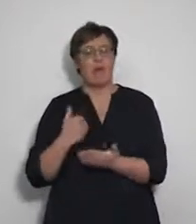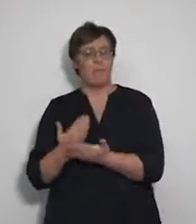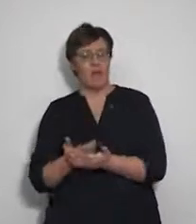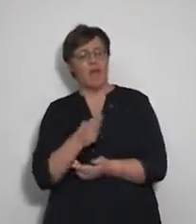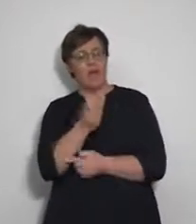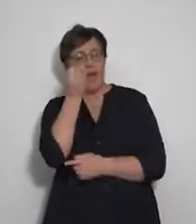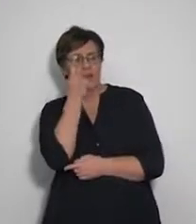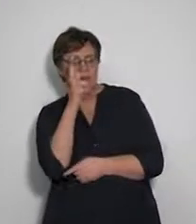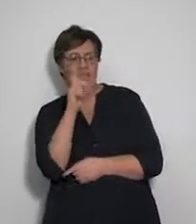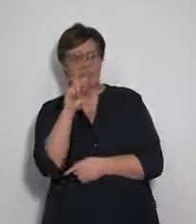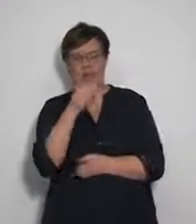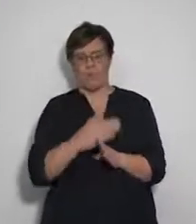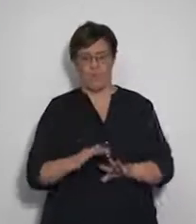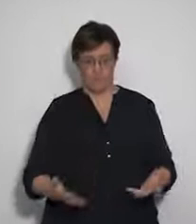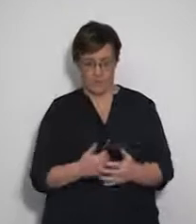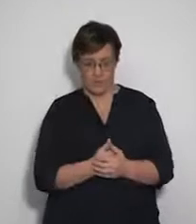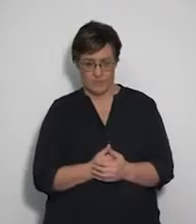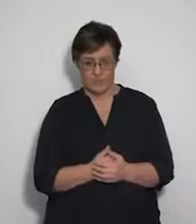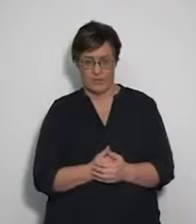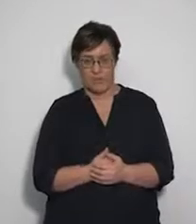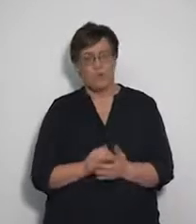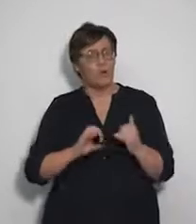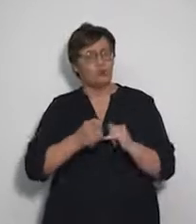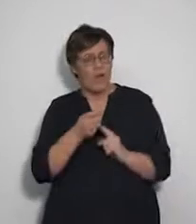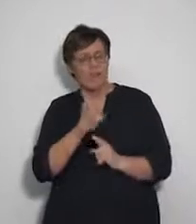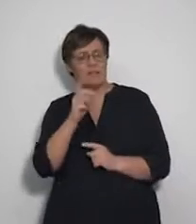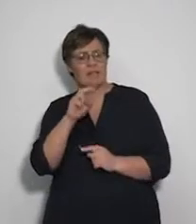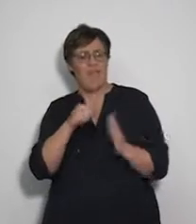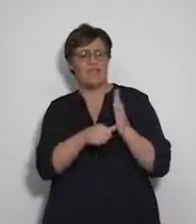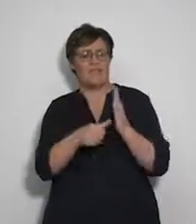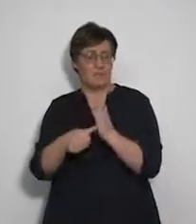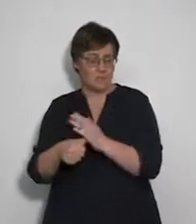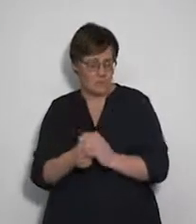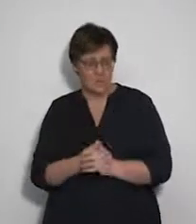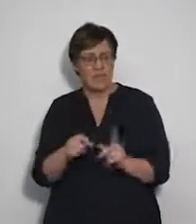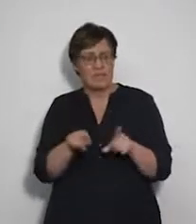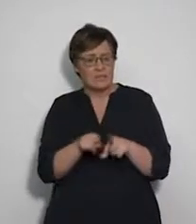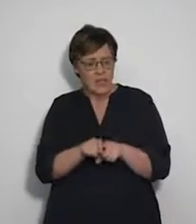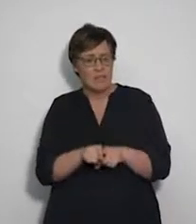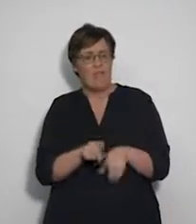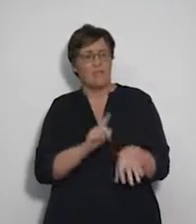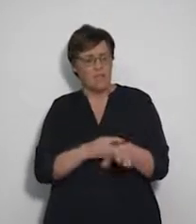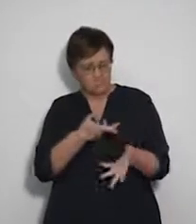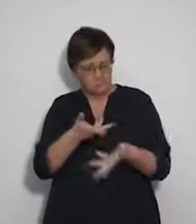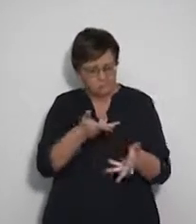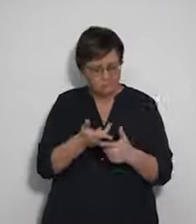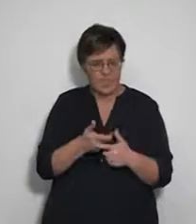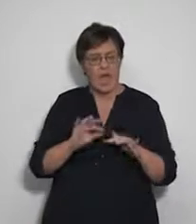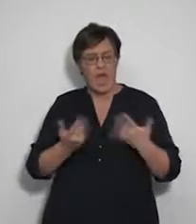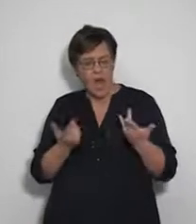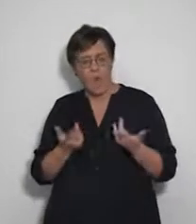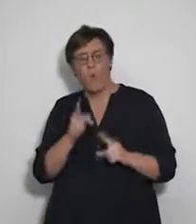of understanding how DNA works. We're going to attempt to look at DNA fingerprinting. We're also going to spend some time looking at